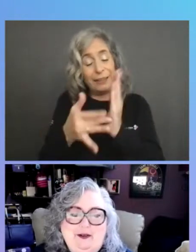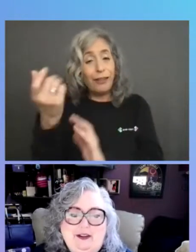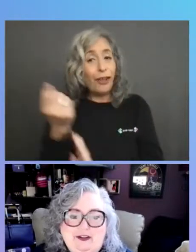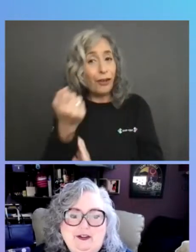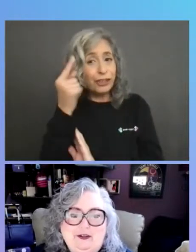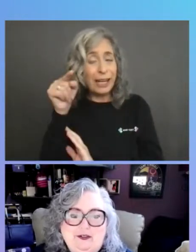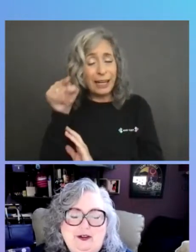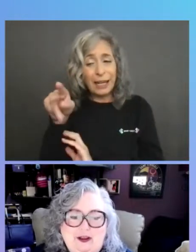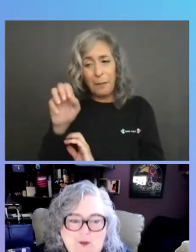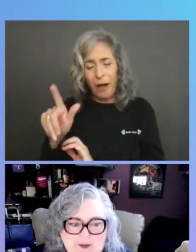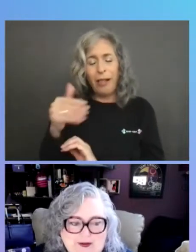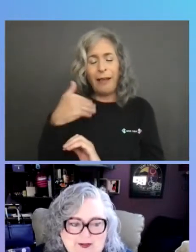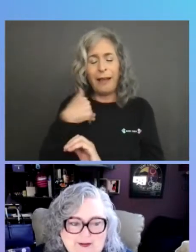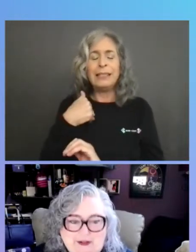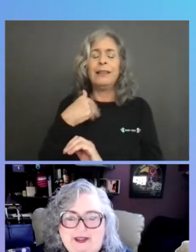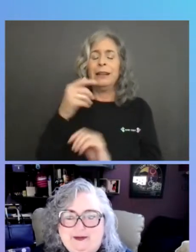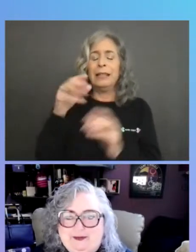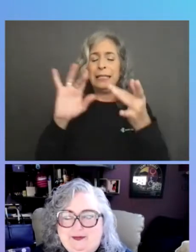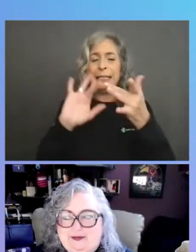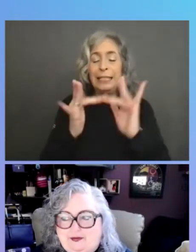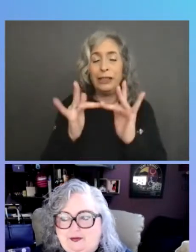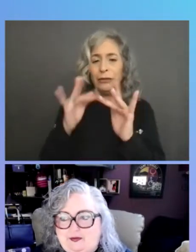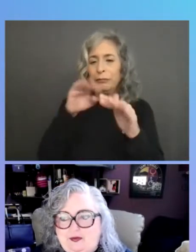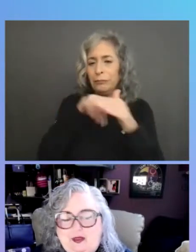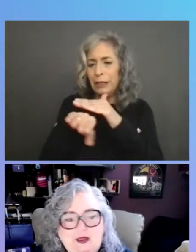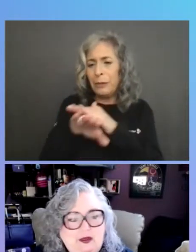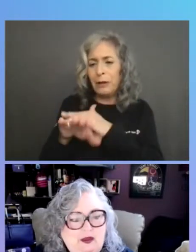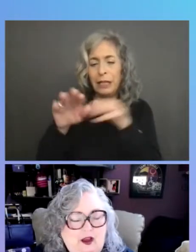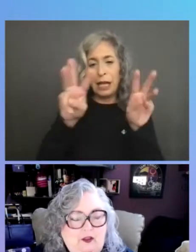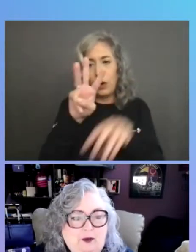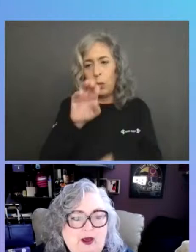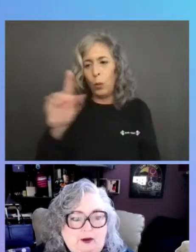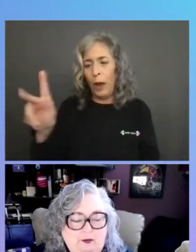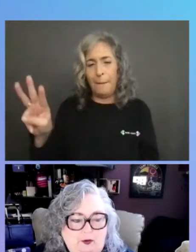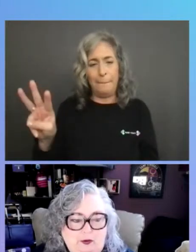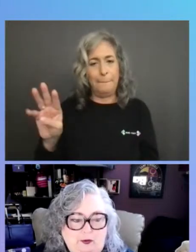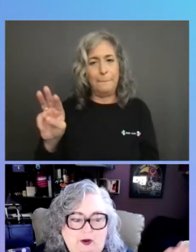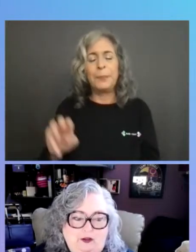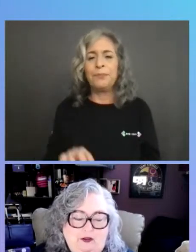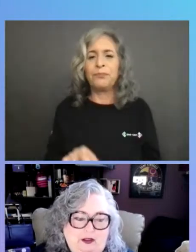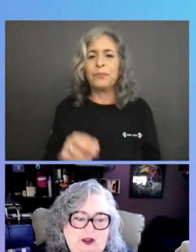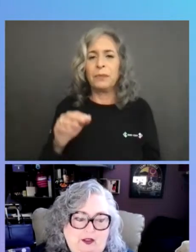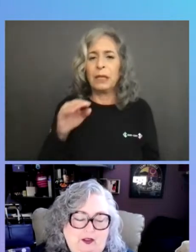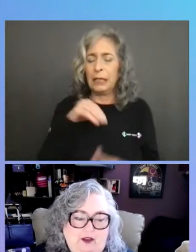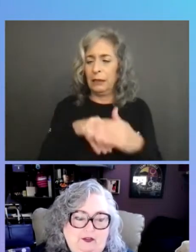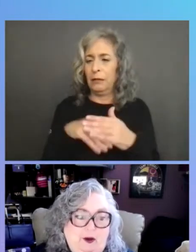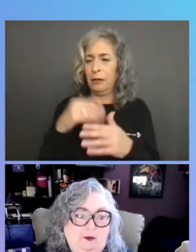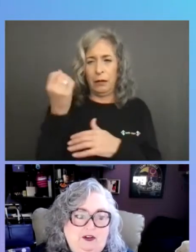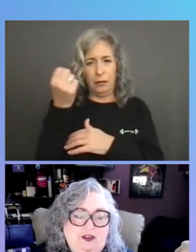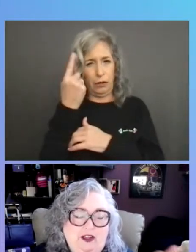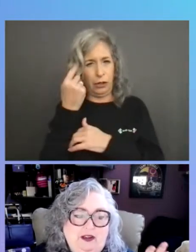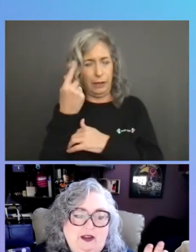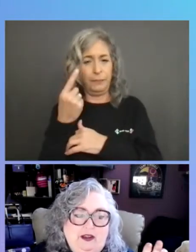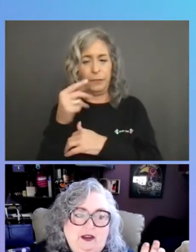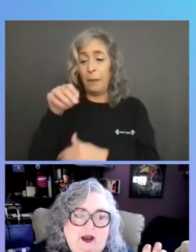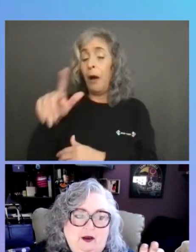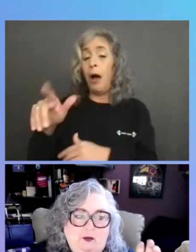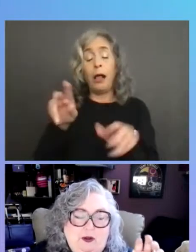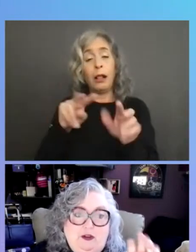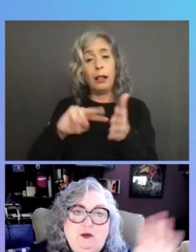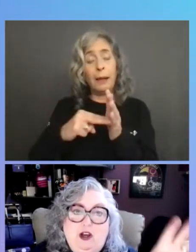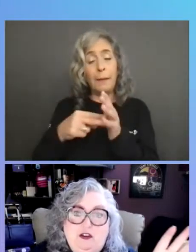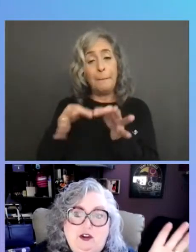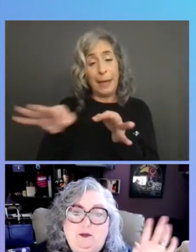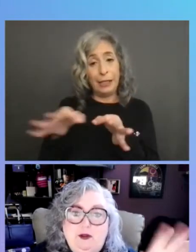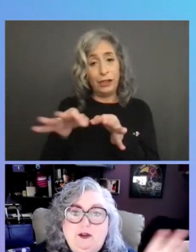in digital web accessibility. On the bottom row, on the left, Paul mentioned that